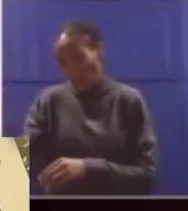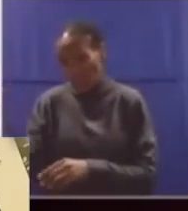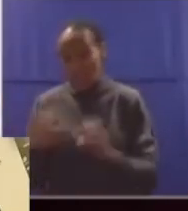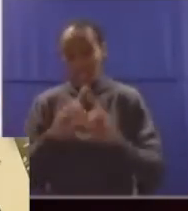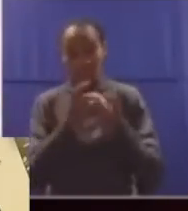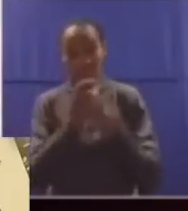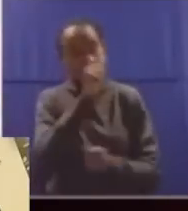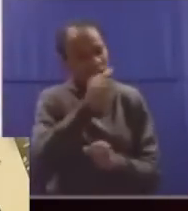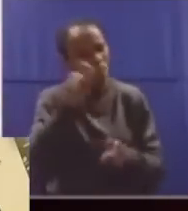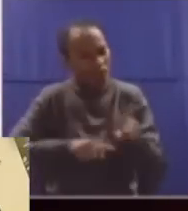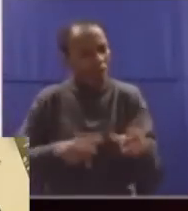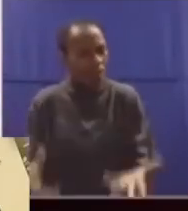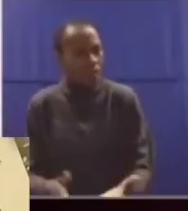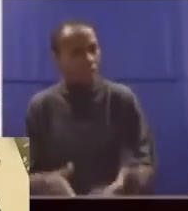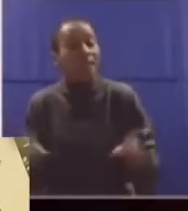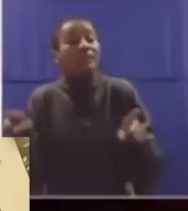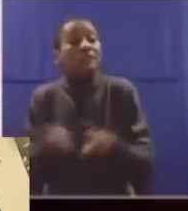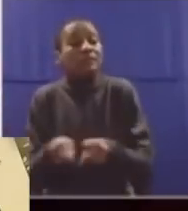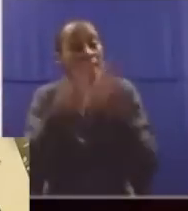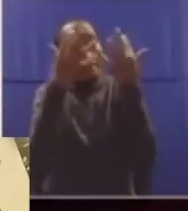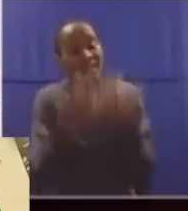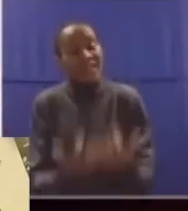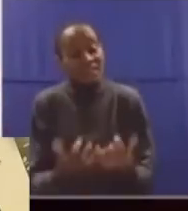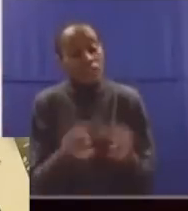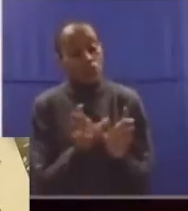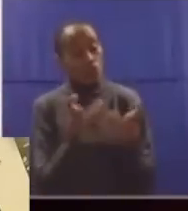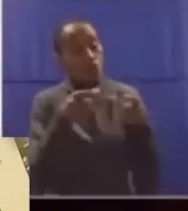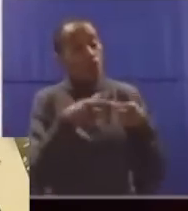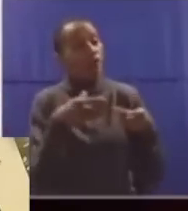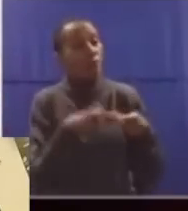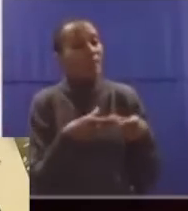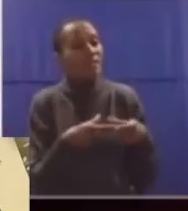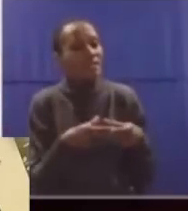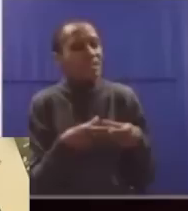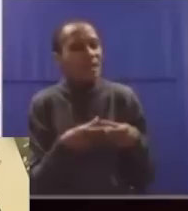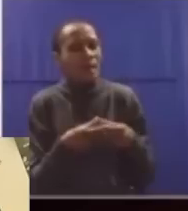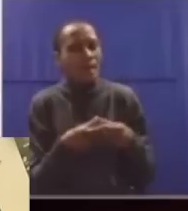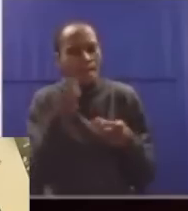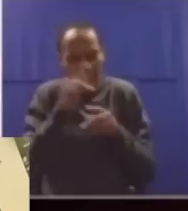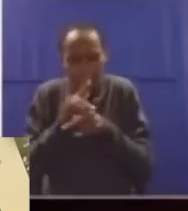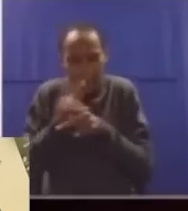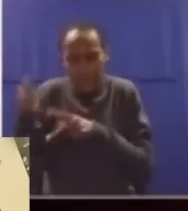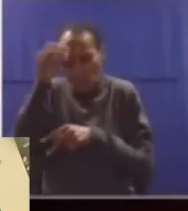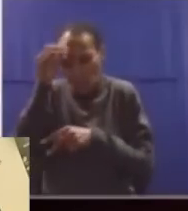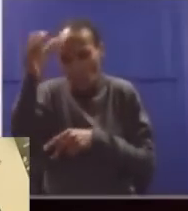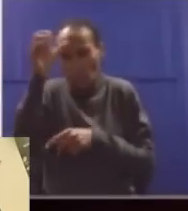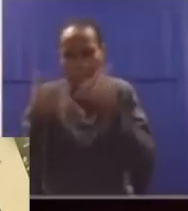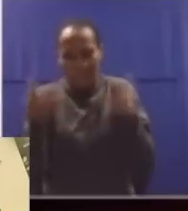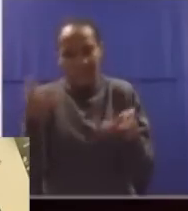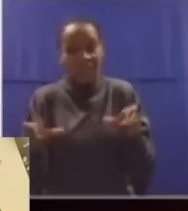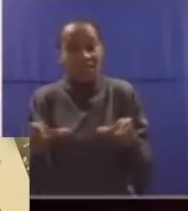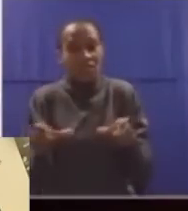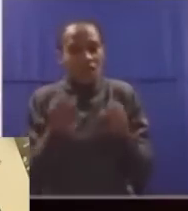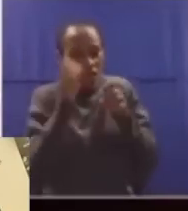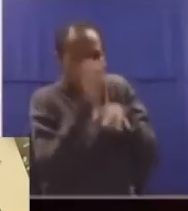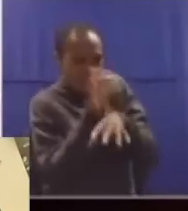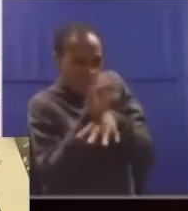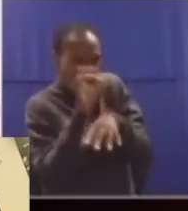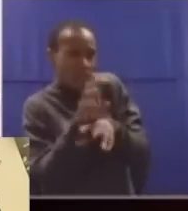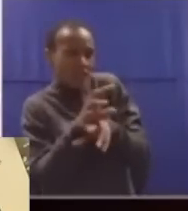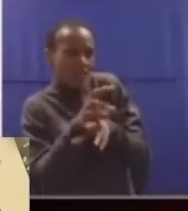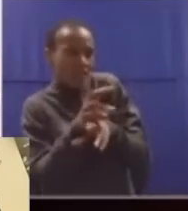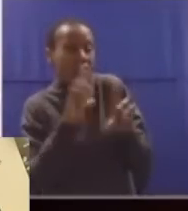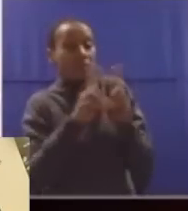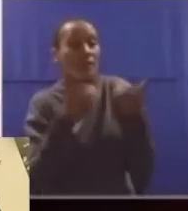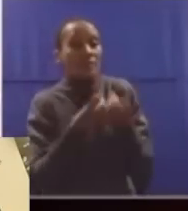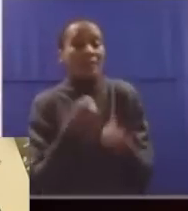department. Even the Ministerial Advisory Committee, packed with experts, advised the DBE in July 2021 to send